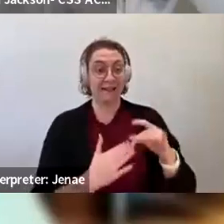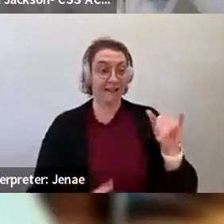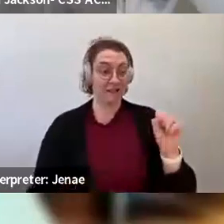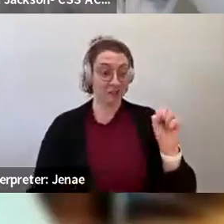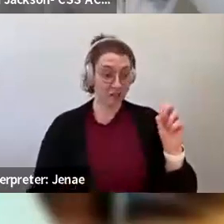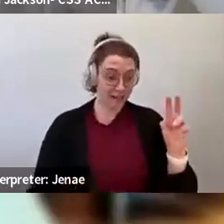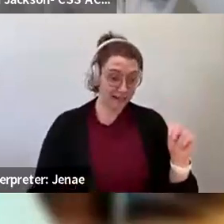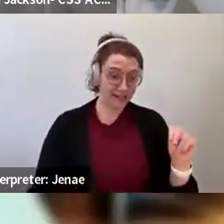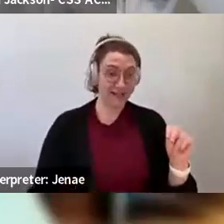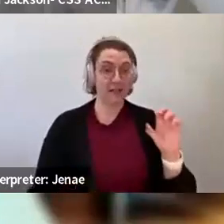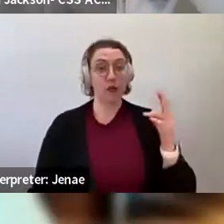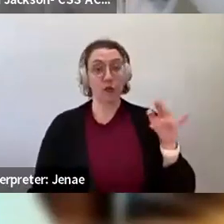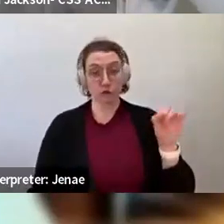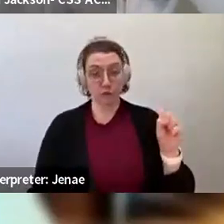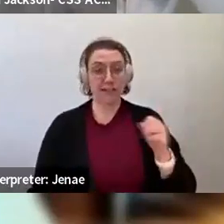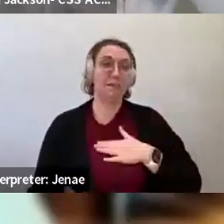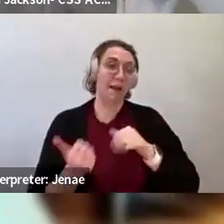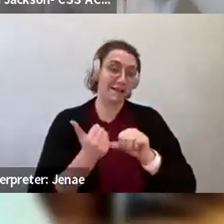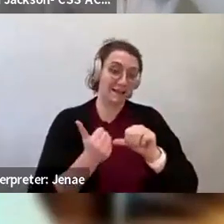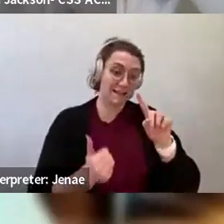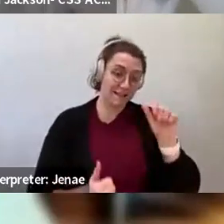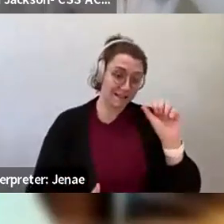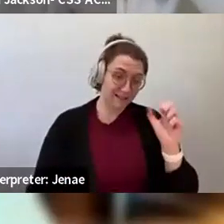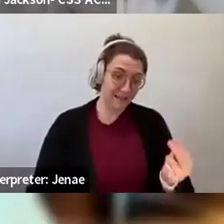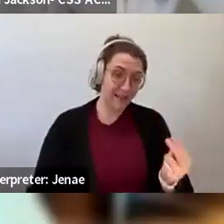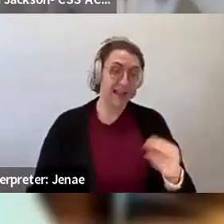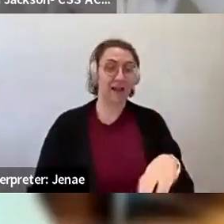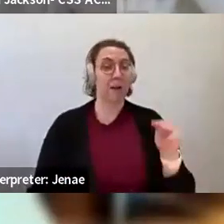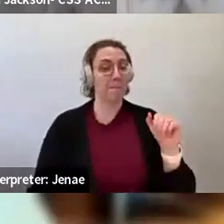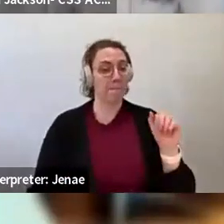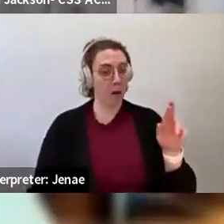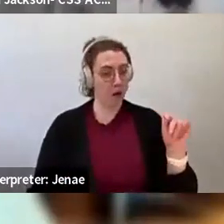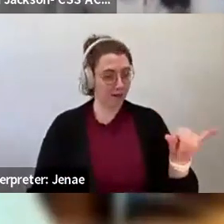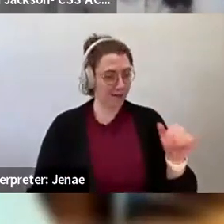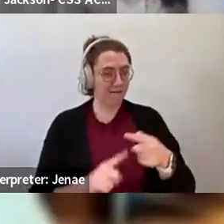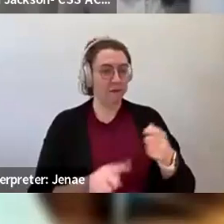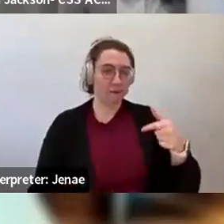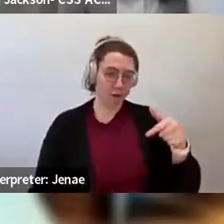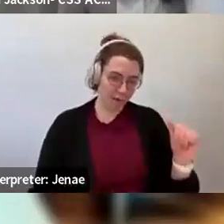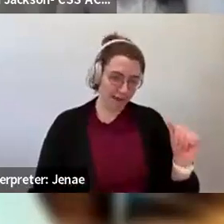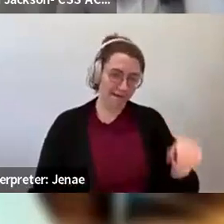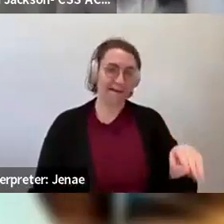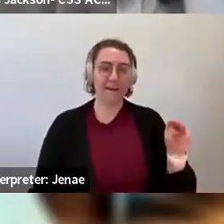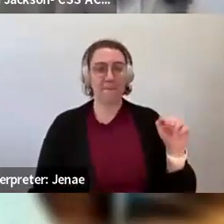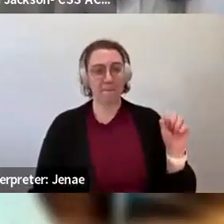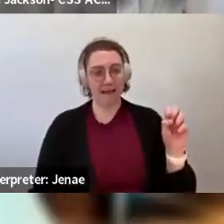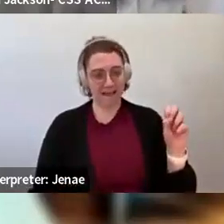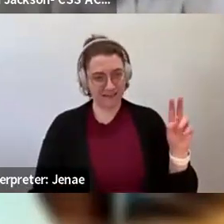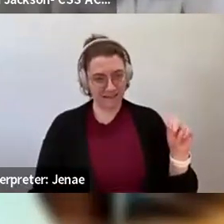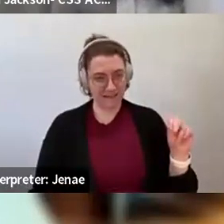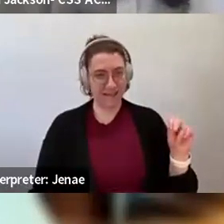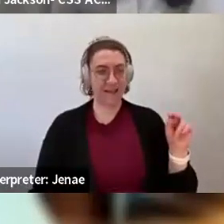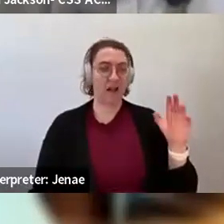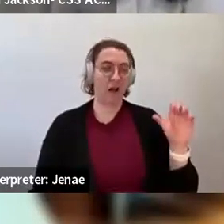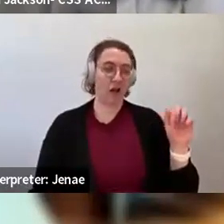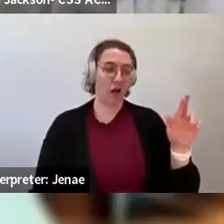Chris and my assistant Zach are on, as well as Marty from QA and Mason, Carly and